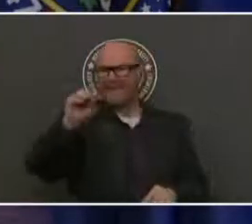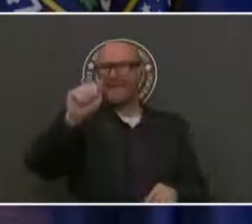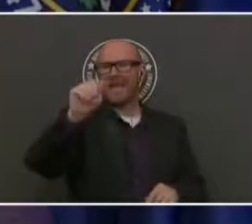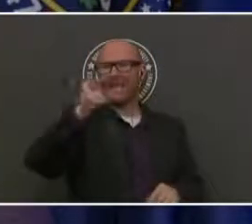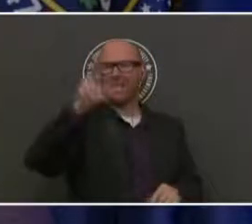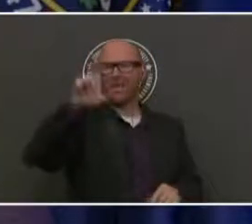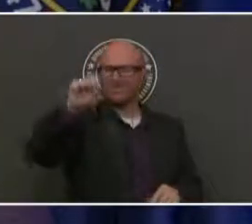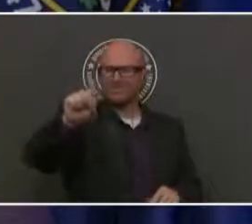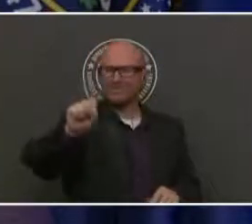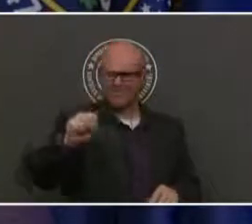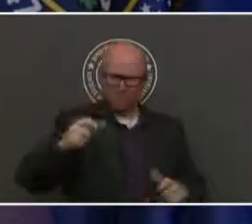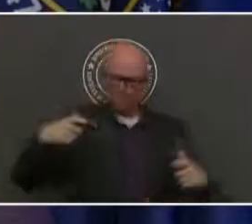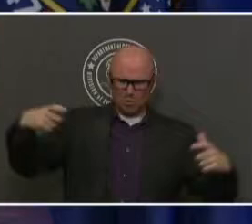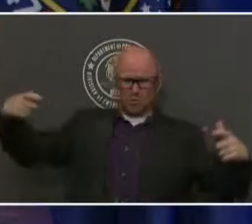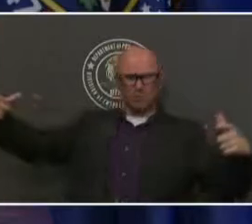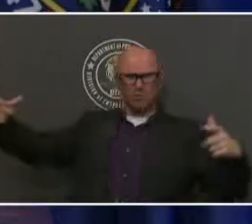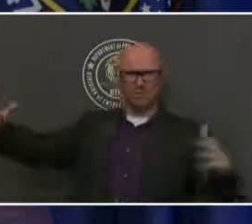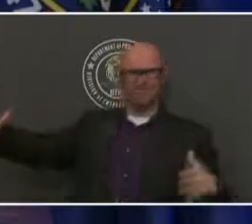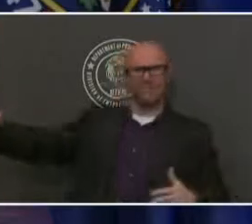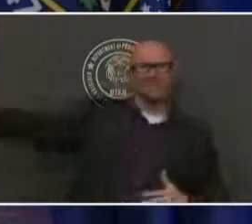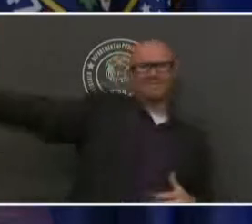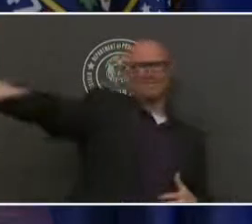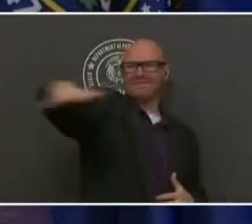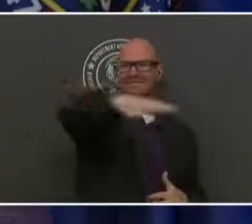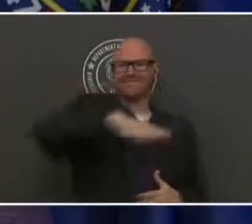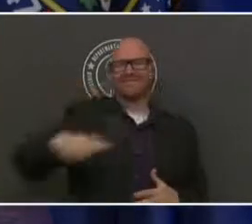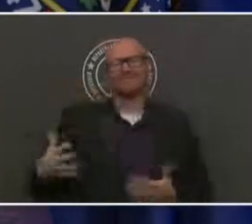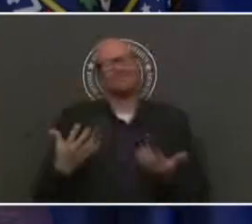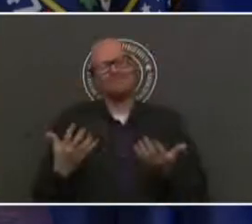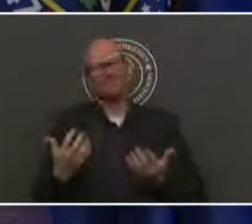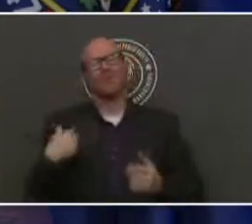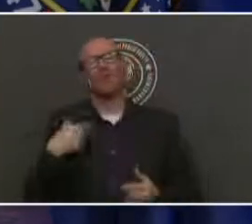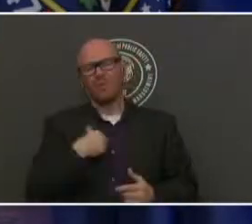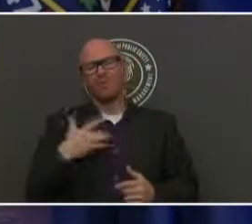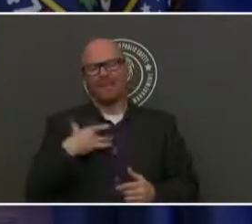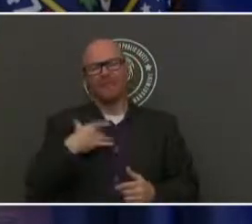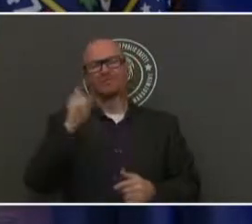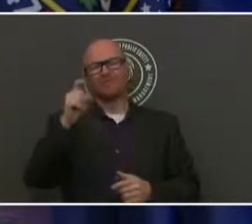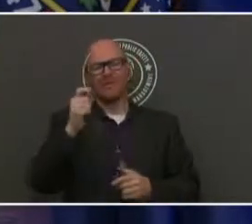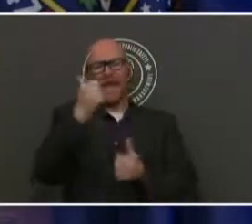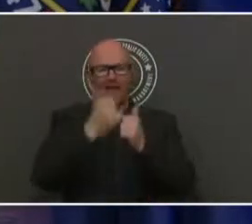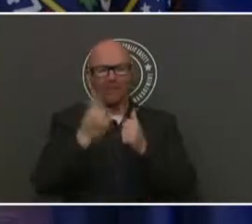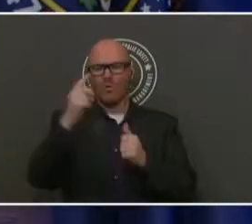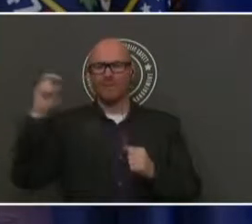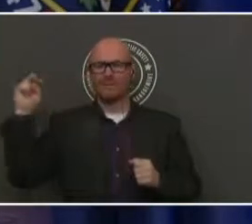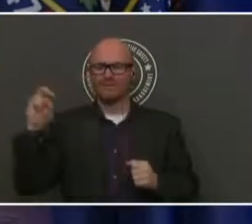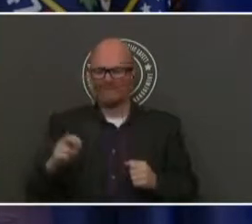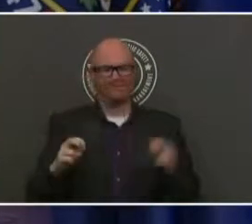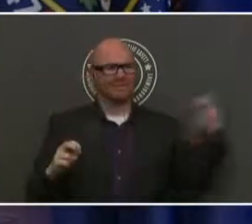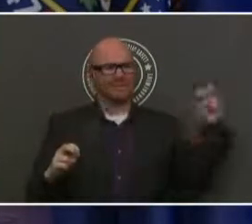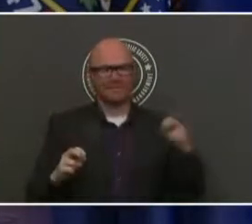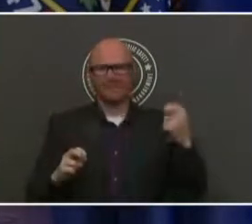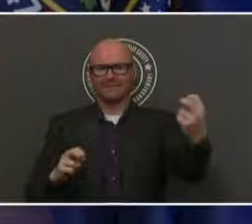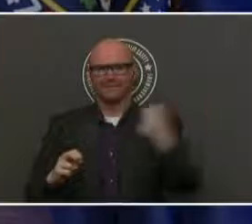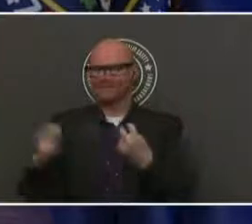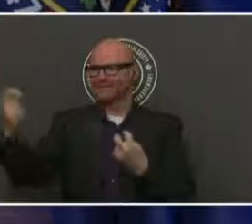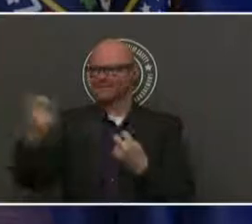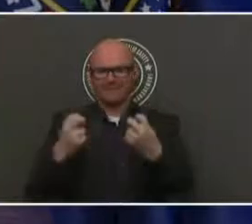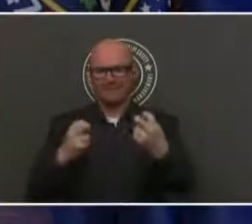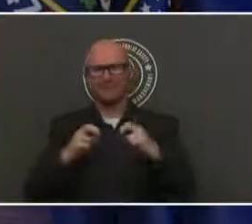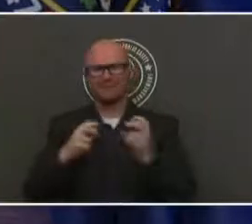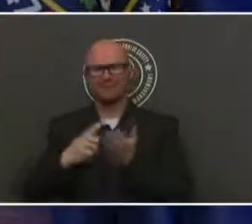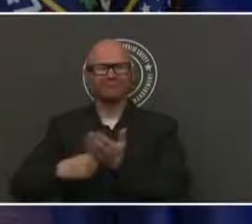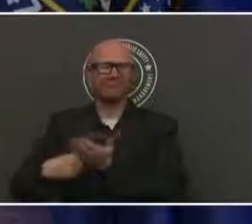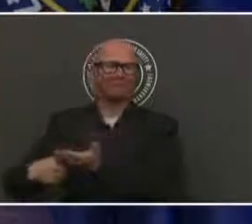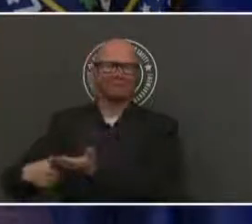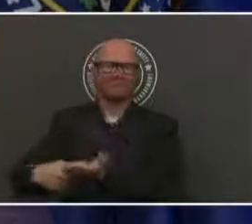there's a better way. We think there's a way that everyone can win, that everyone can come together, and that everyone can find a way to protect these